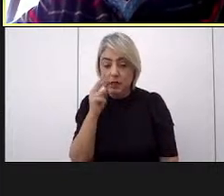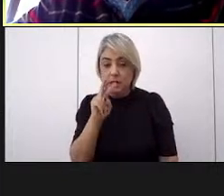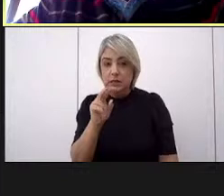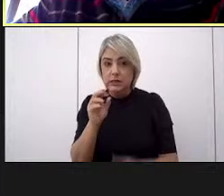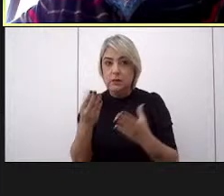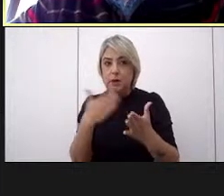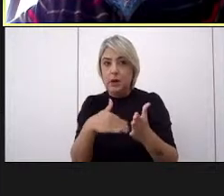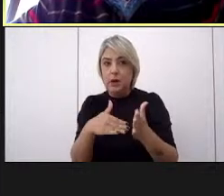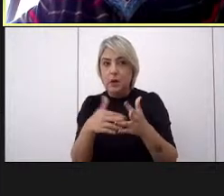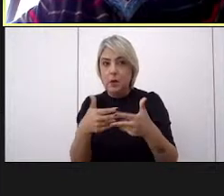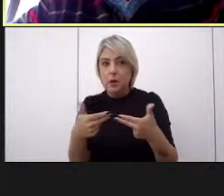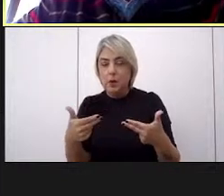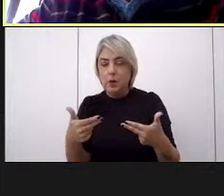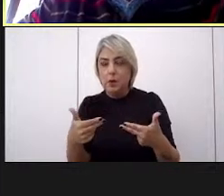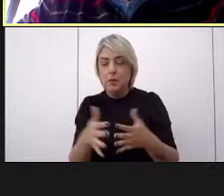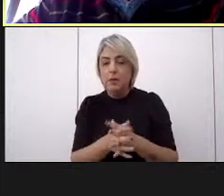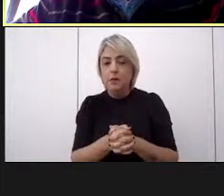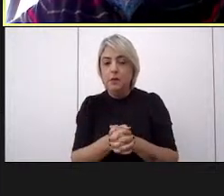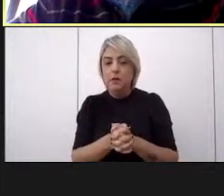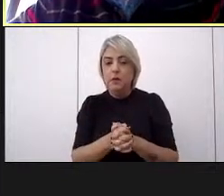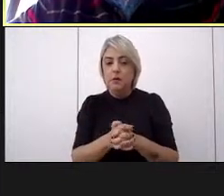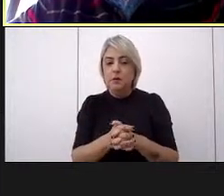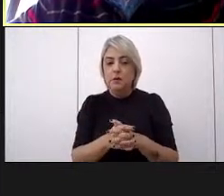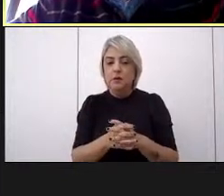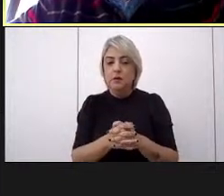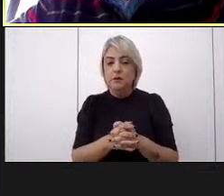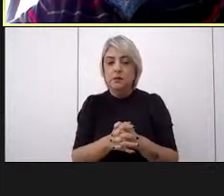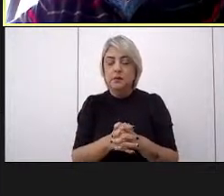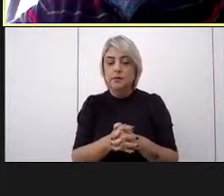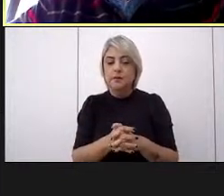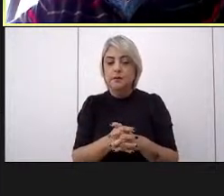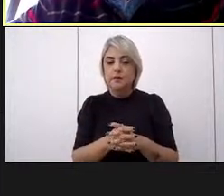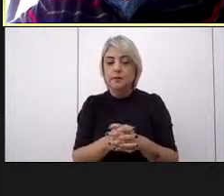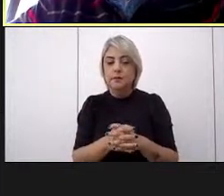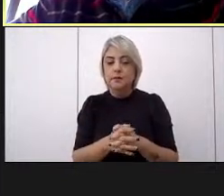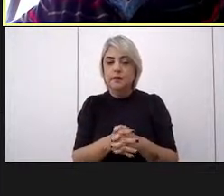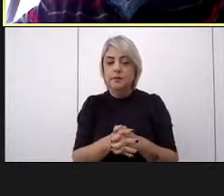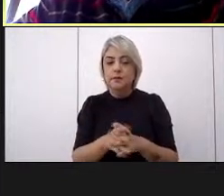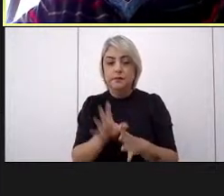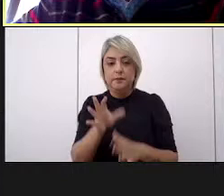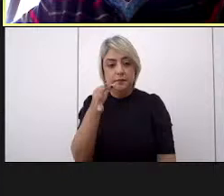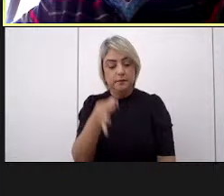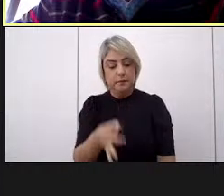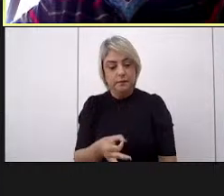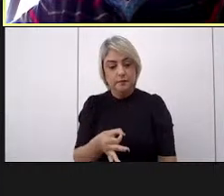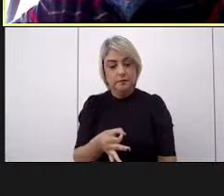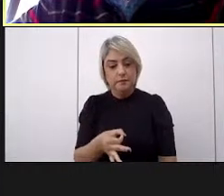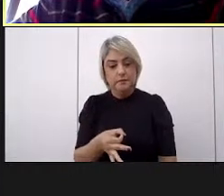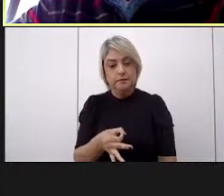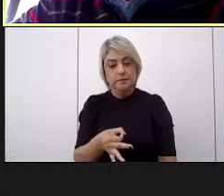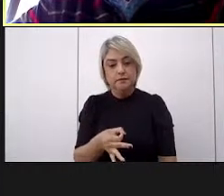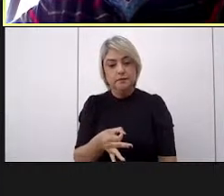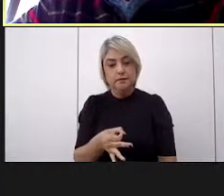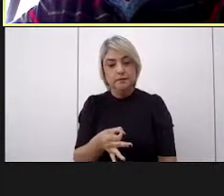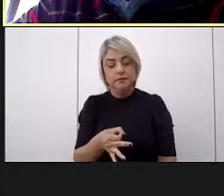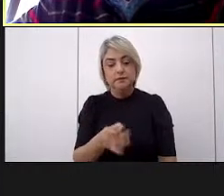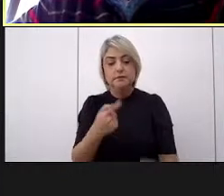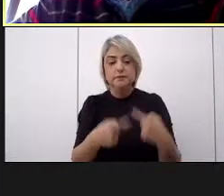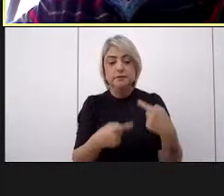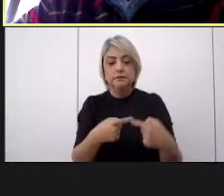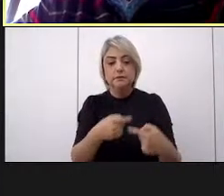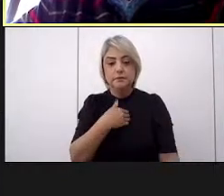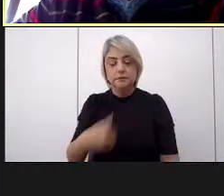The legal regulations that are part of public policy are, as a matter of fact, interpreted